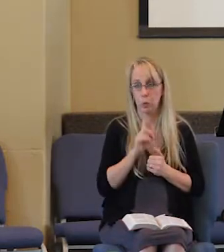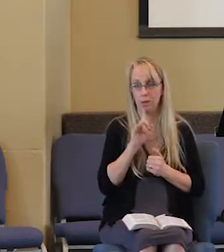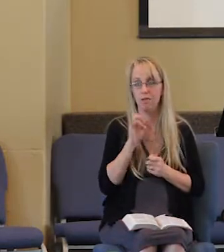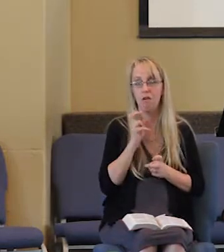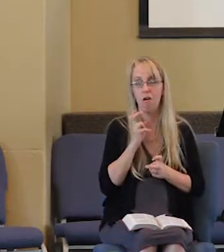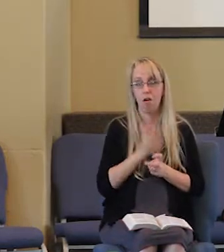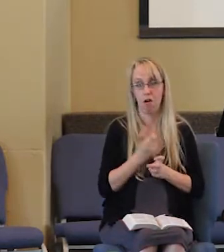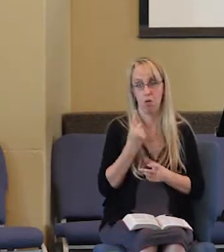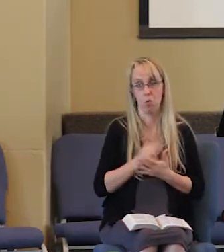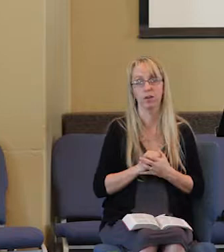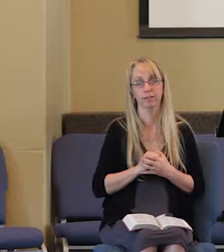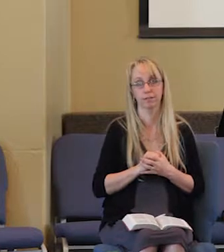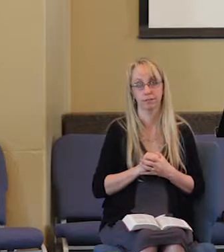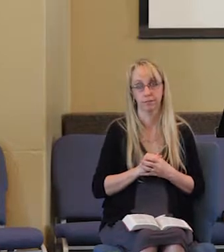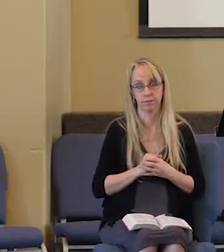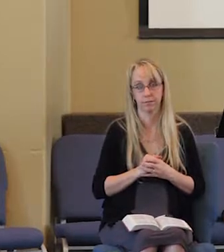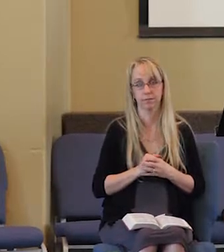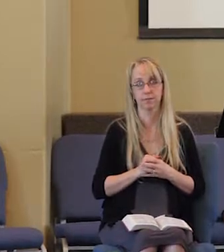That's a hard one.